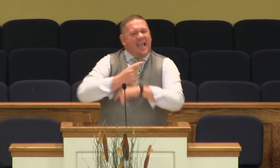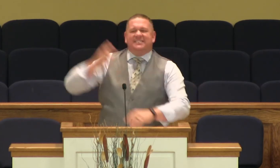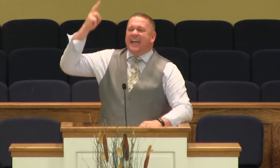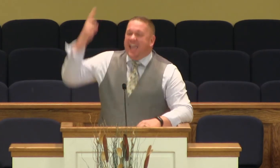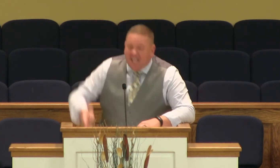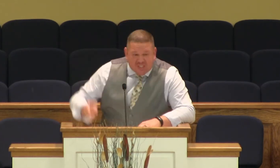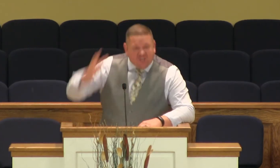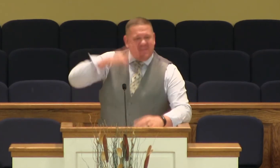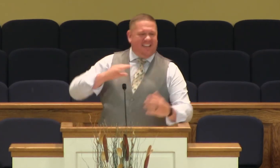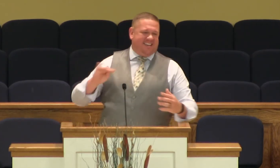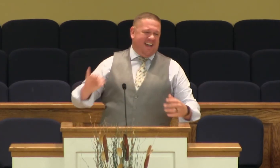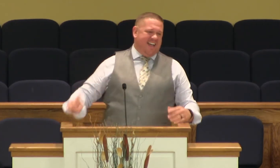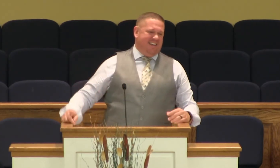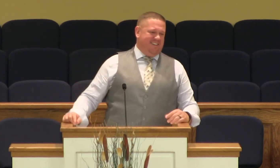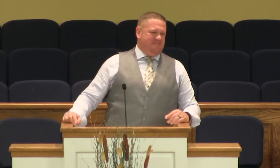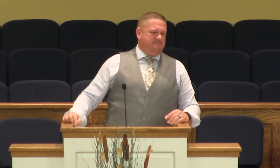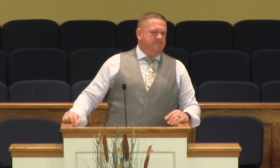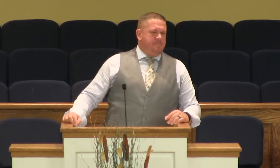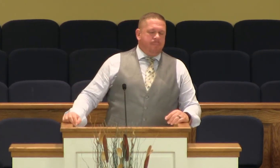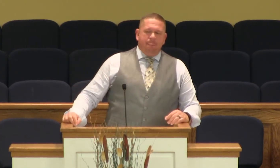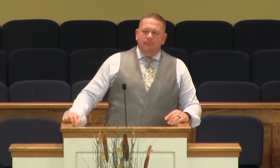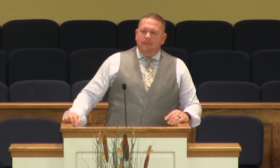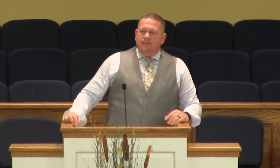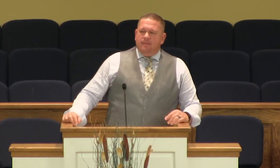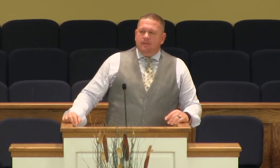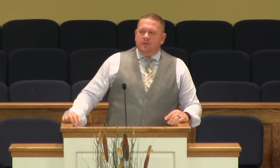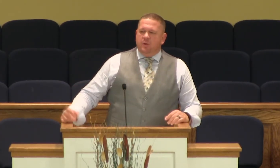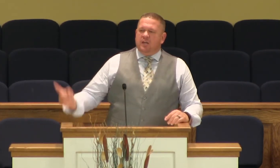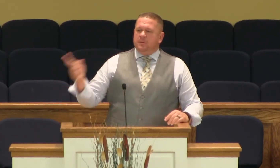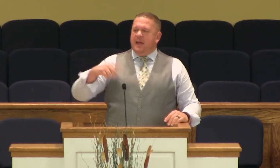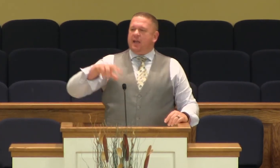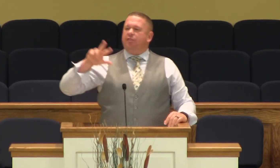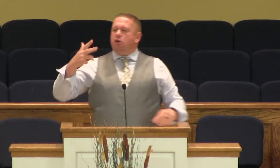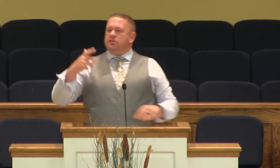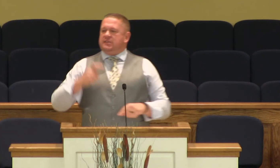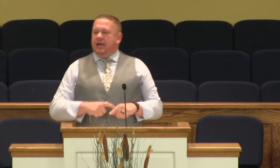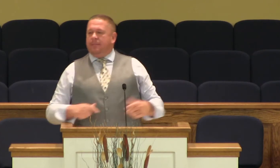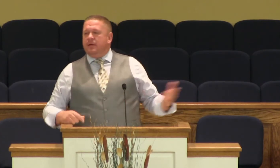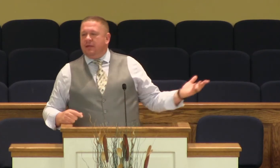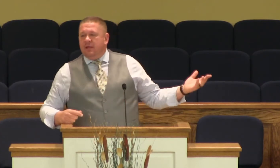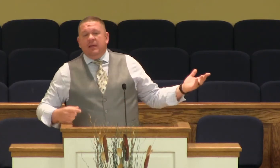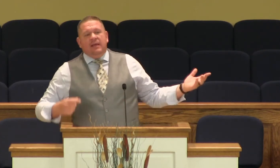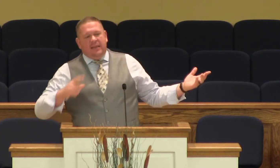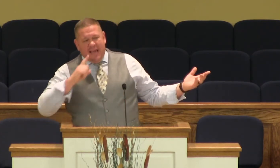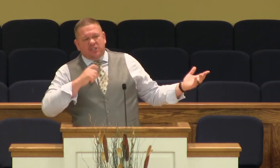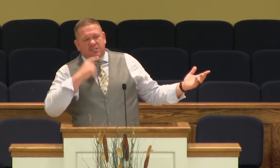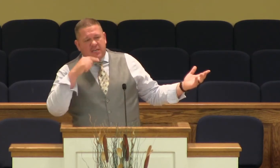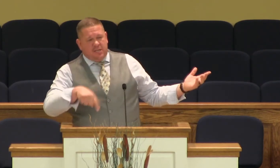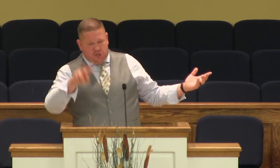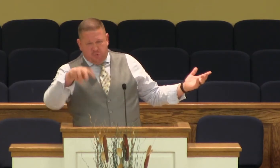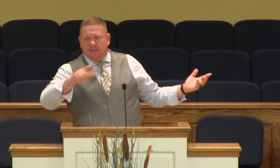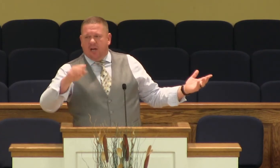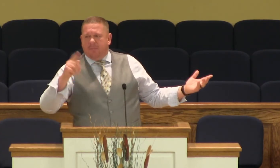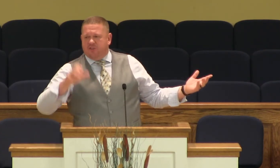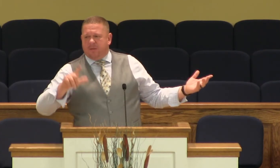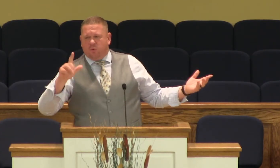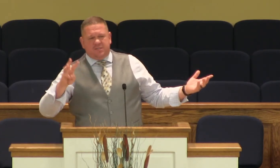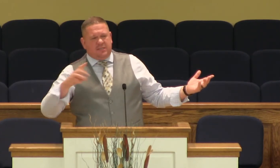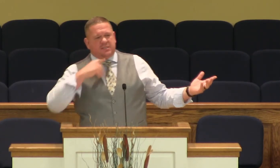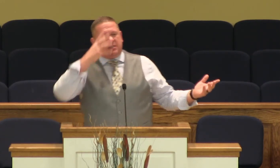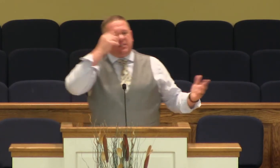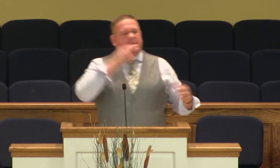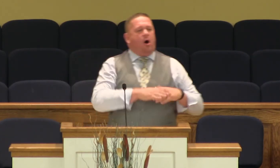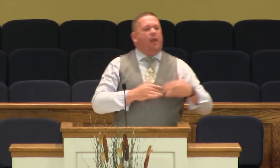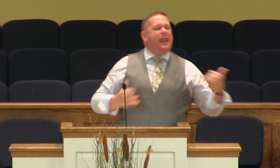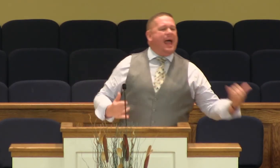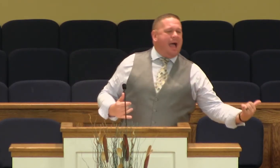exciting days in the history of mankind. So he comes back a third time, and he actually says this. You can read it later, Matthew chapter 26.